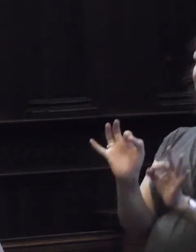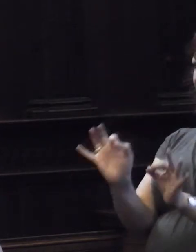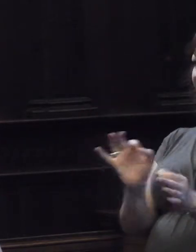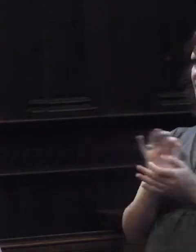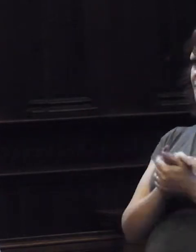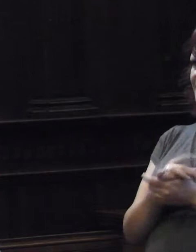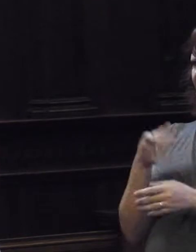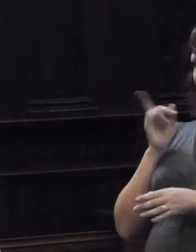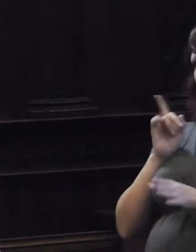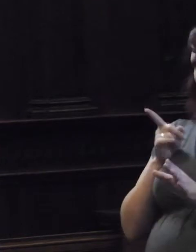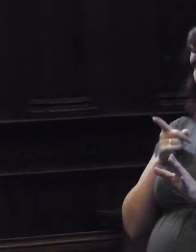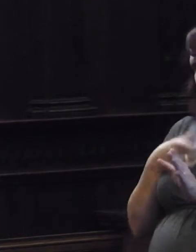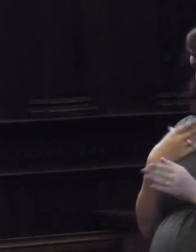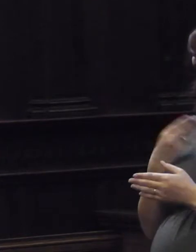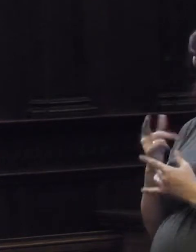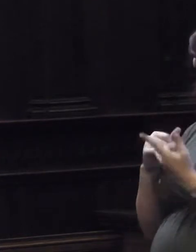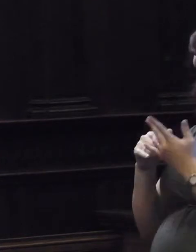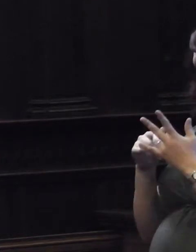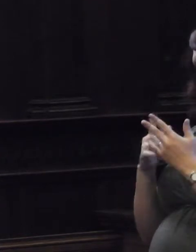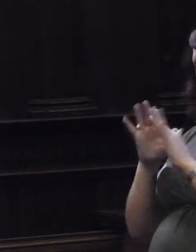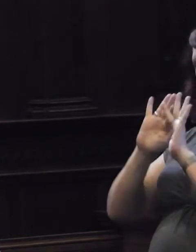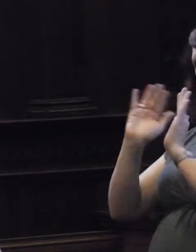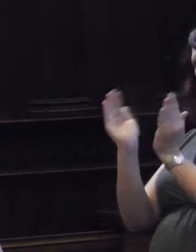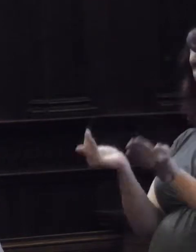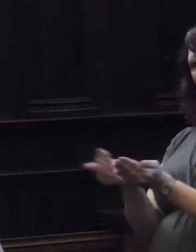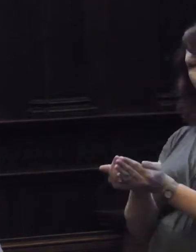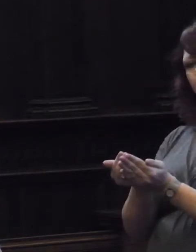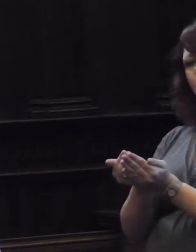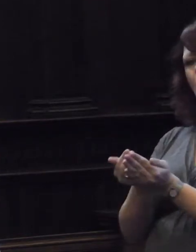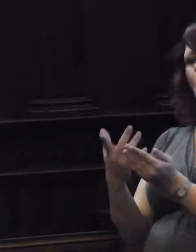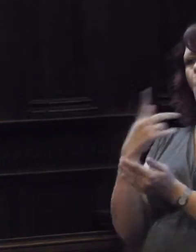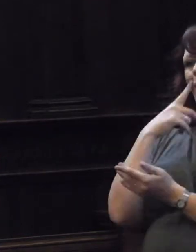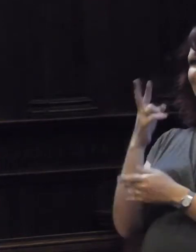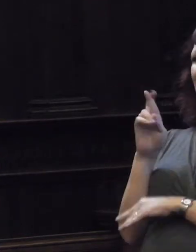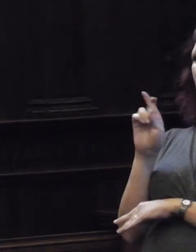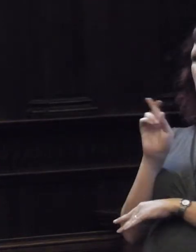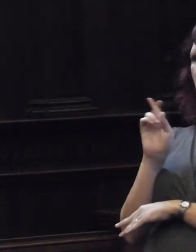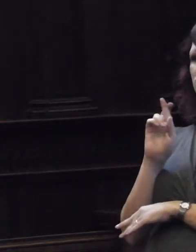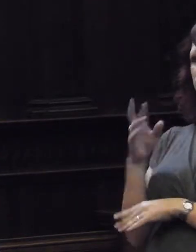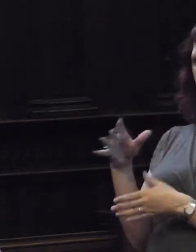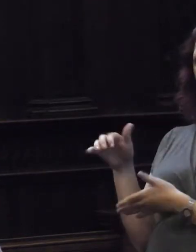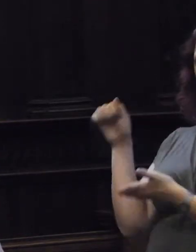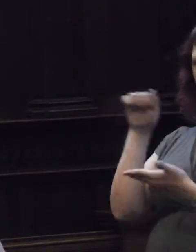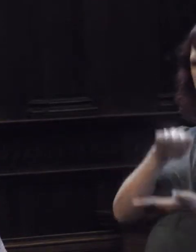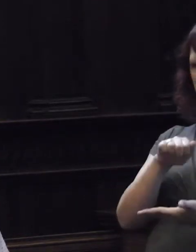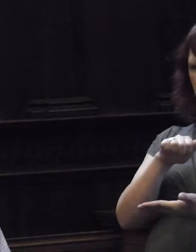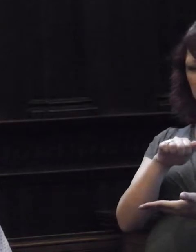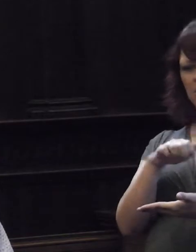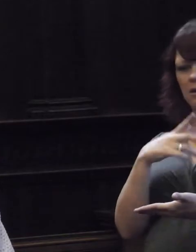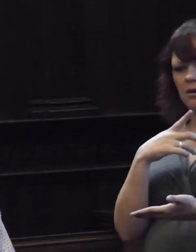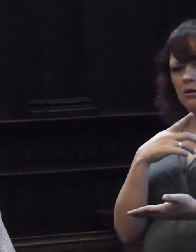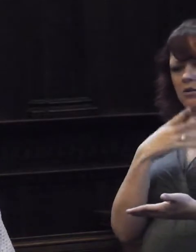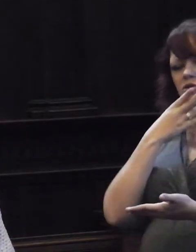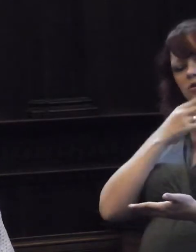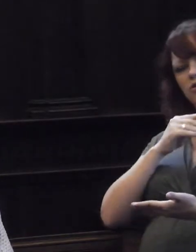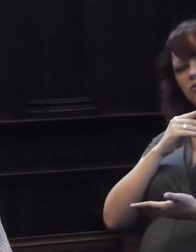Global, we secured a lottery bid. It was proposed that a series of workshops would help prepare the students for the